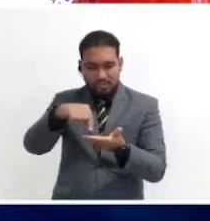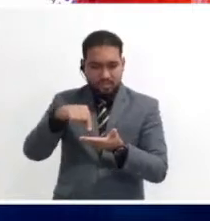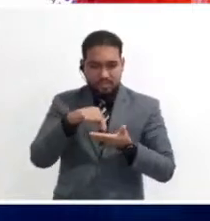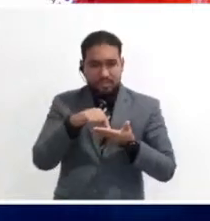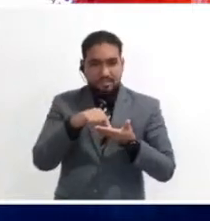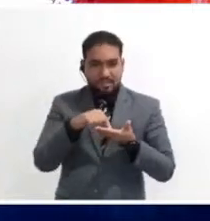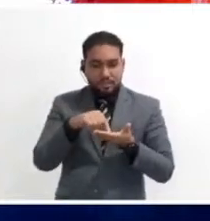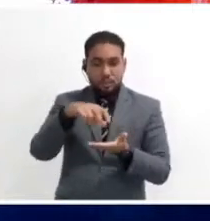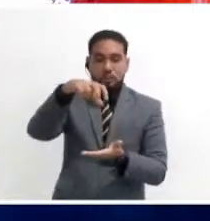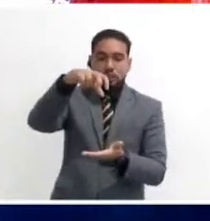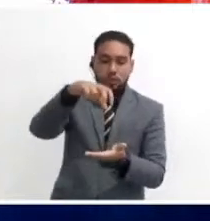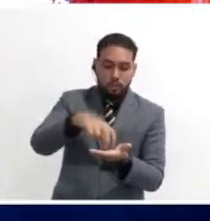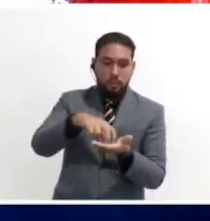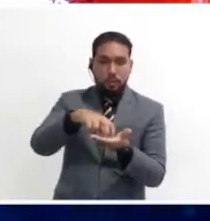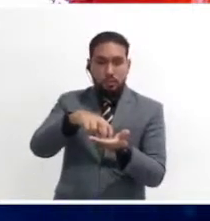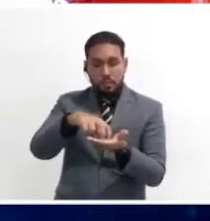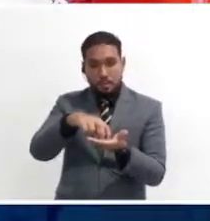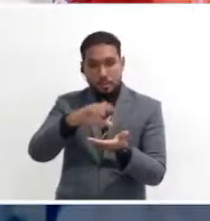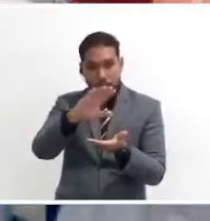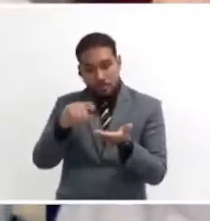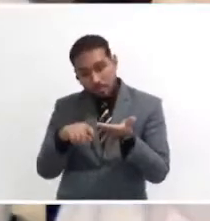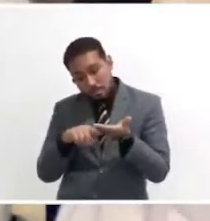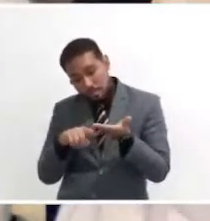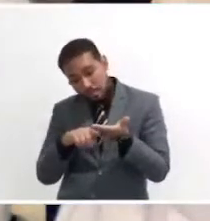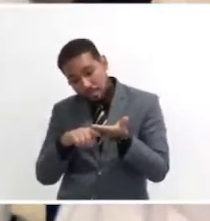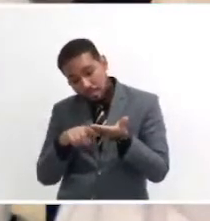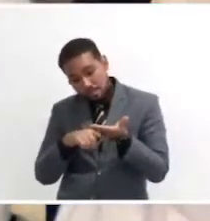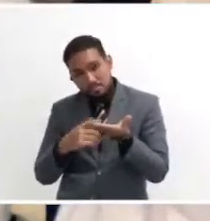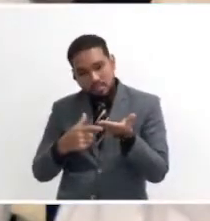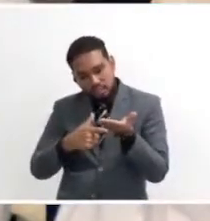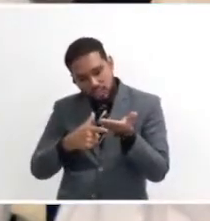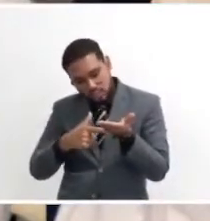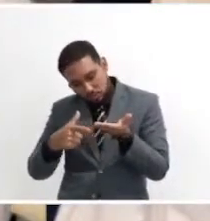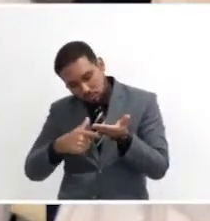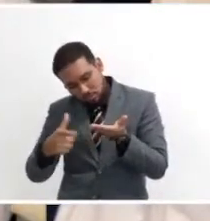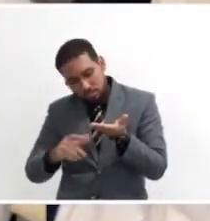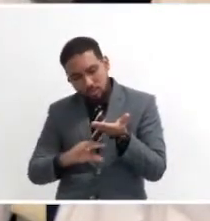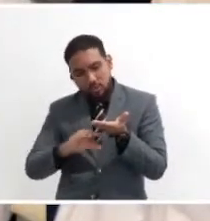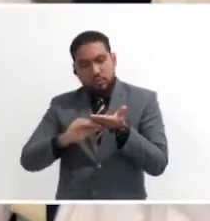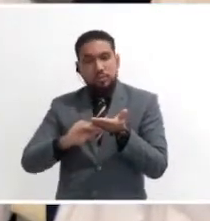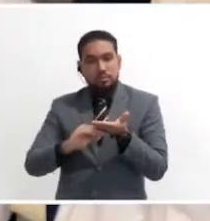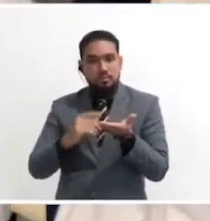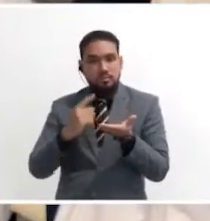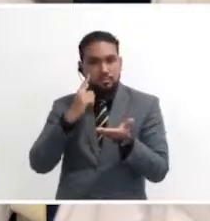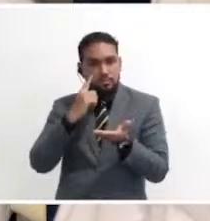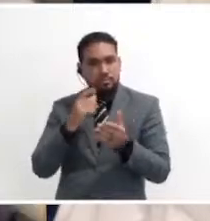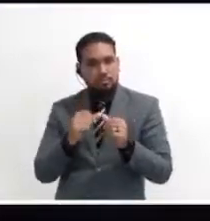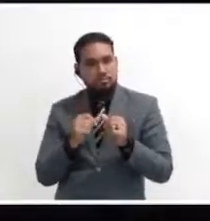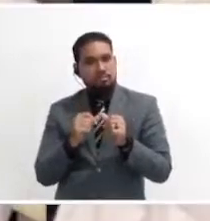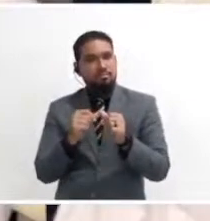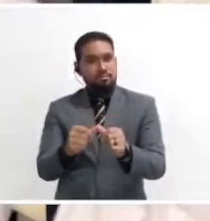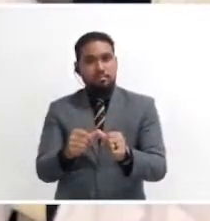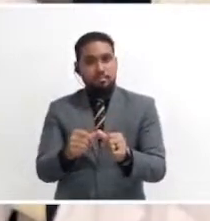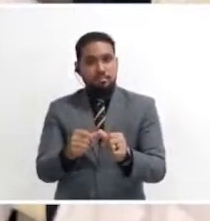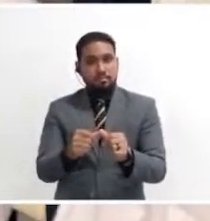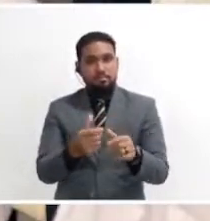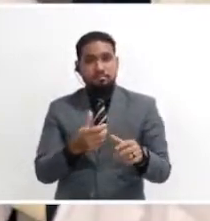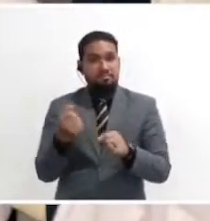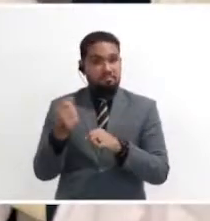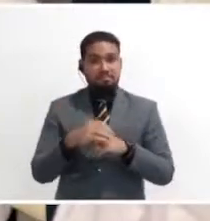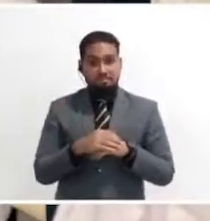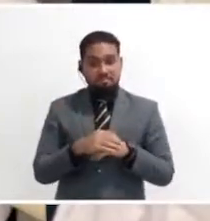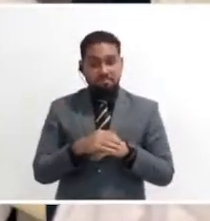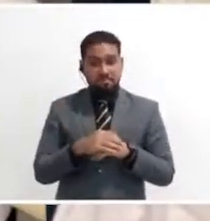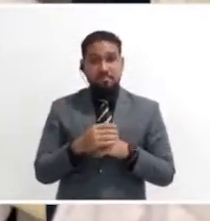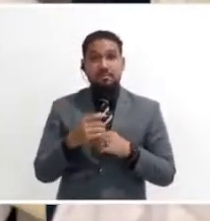The whole thing is molded again and ground again. And then more RDL